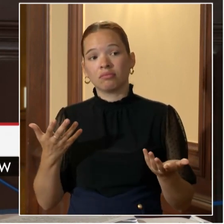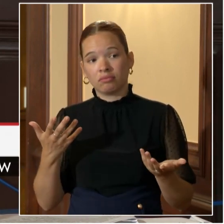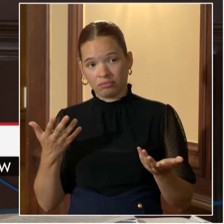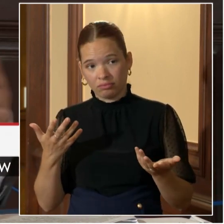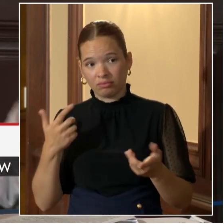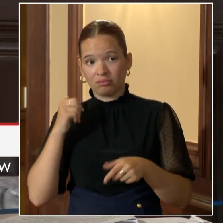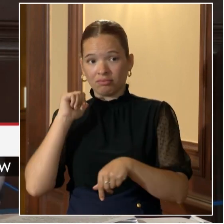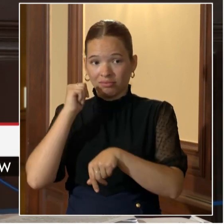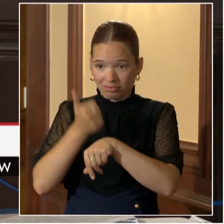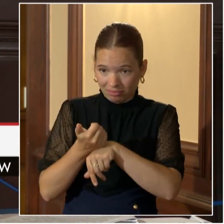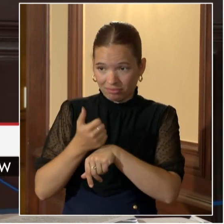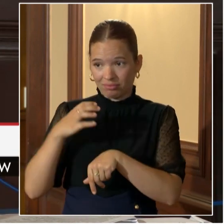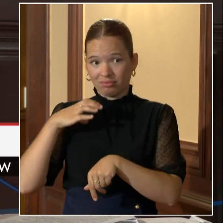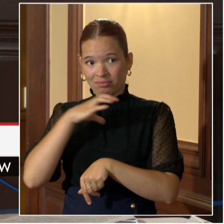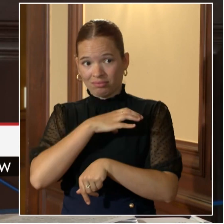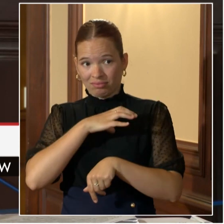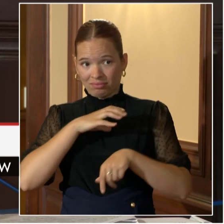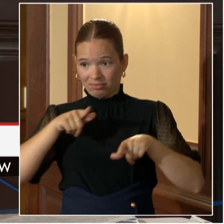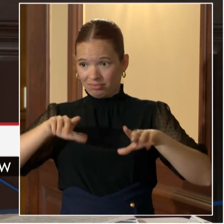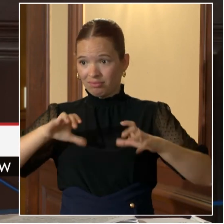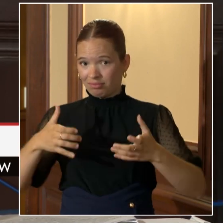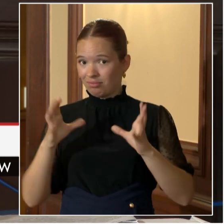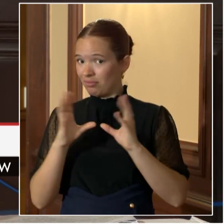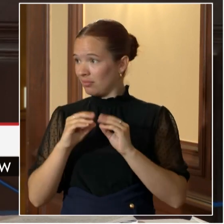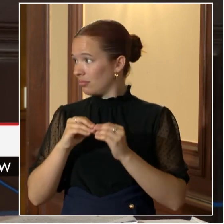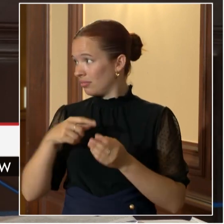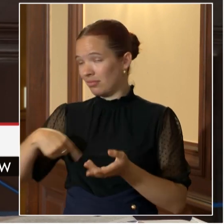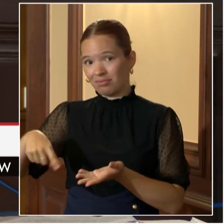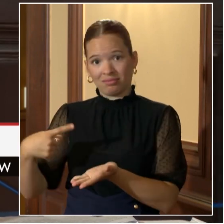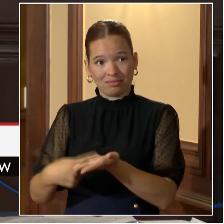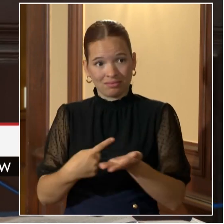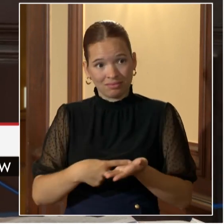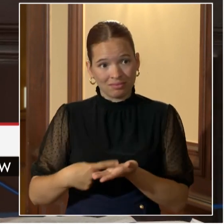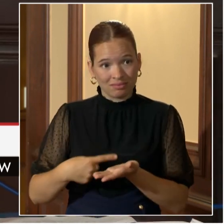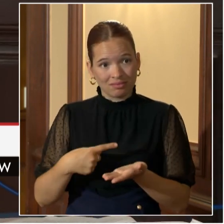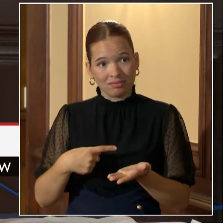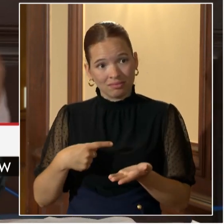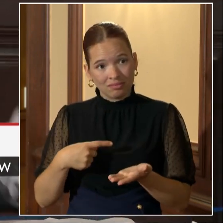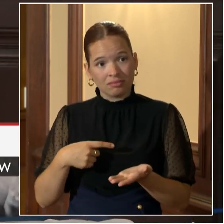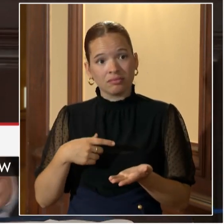to the commission with a unified spending plan